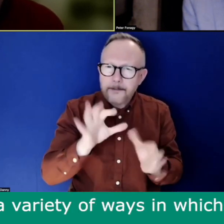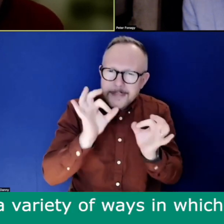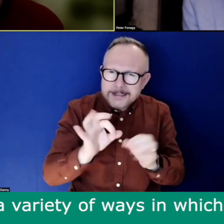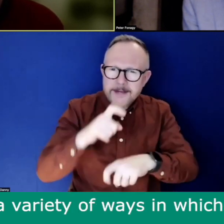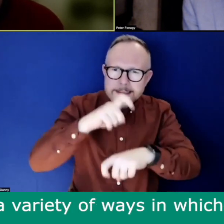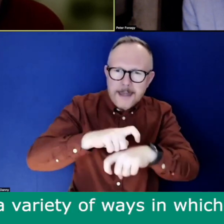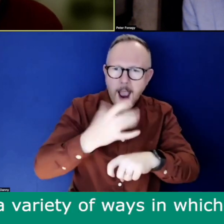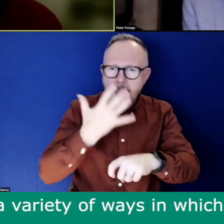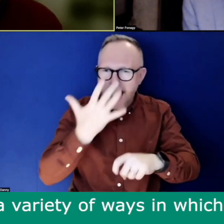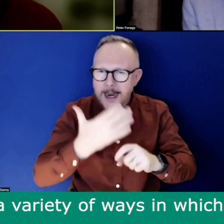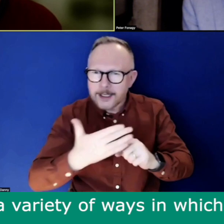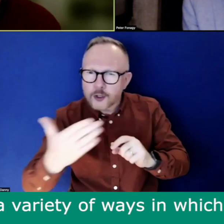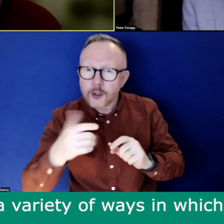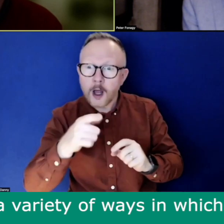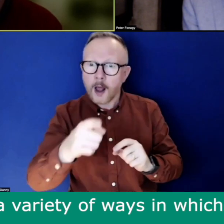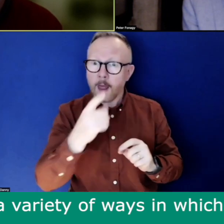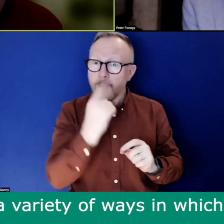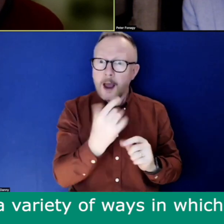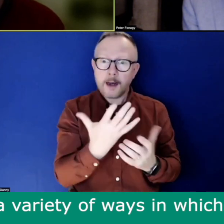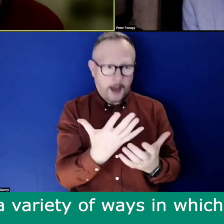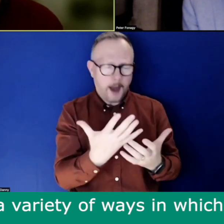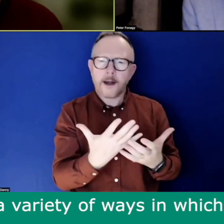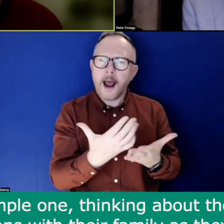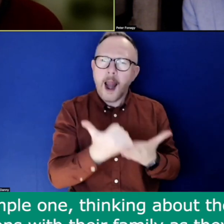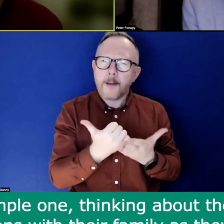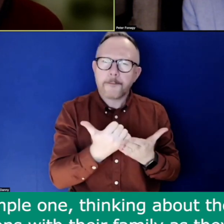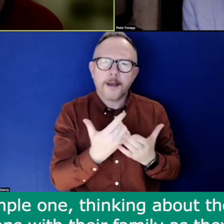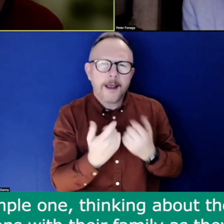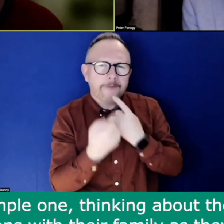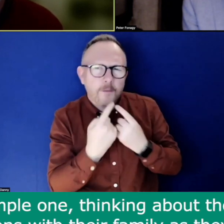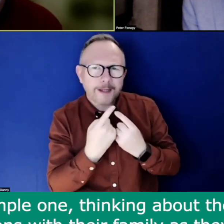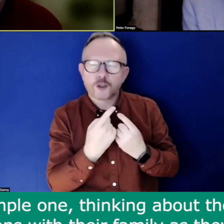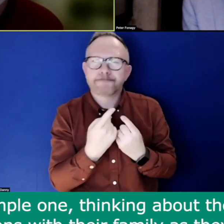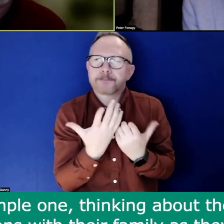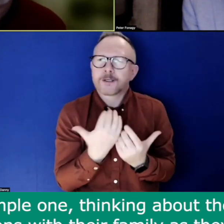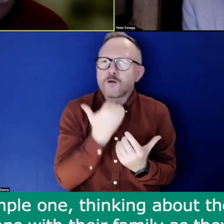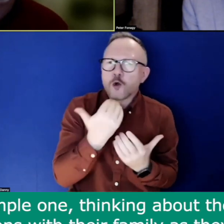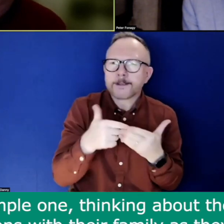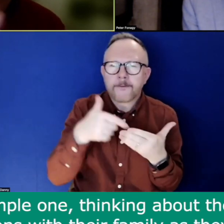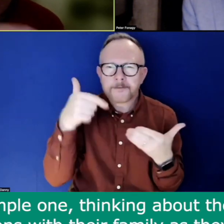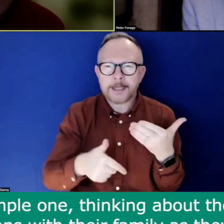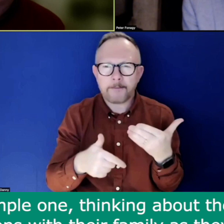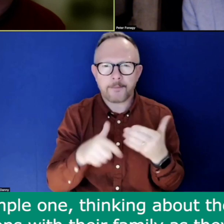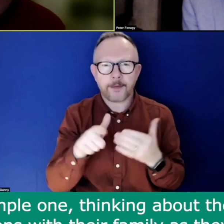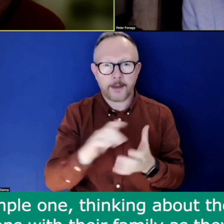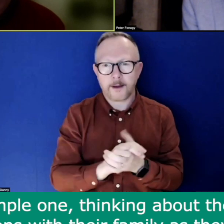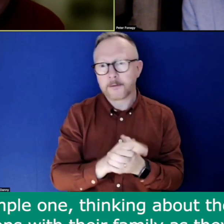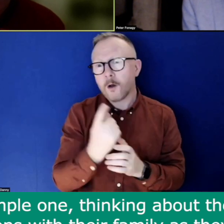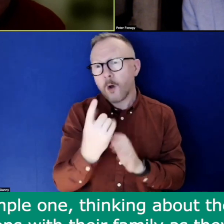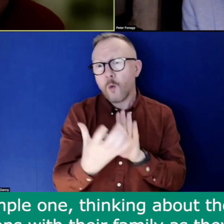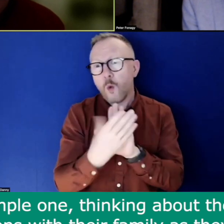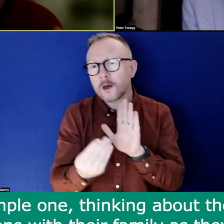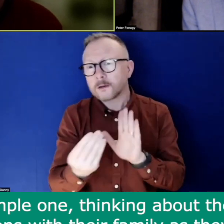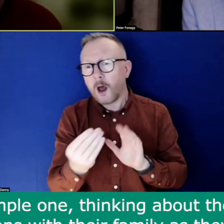And so there can be a variety of ways in which you can think about it. I gave a very kind of simple one, thinking about the same child progressing through